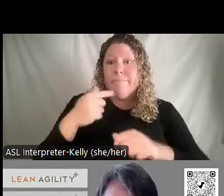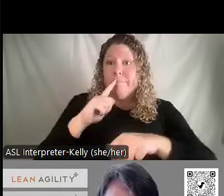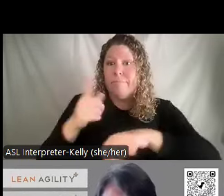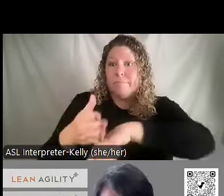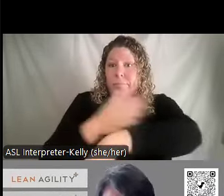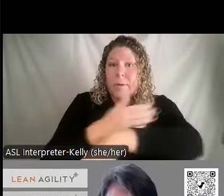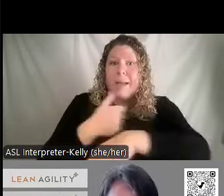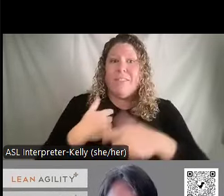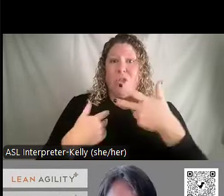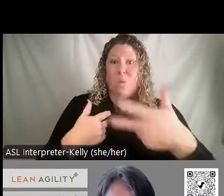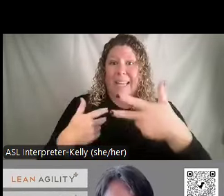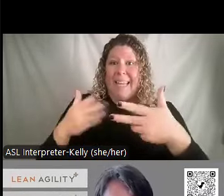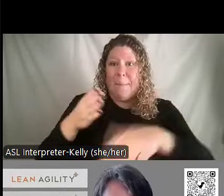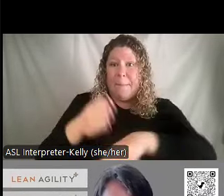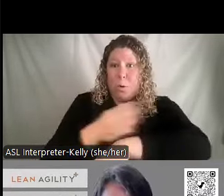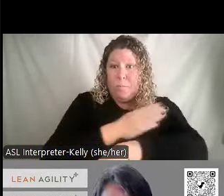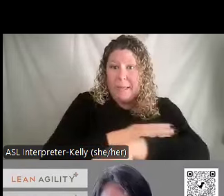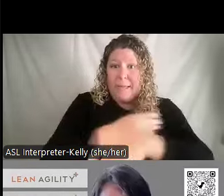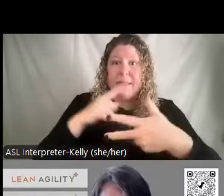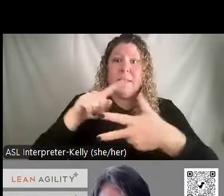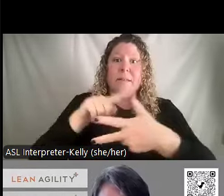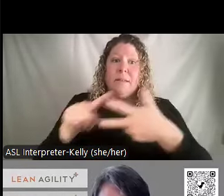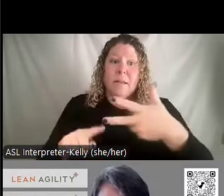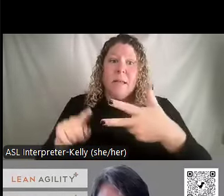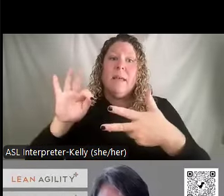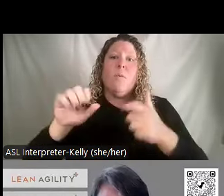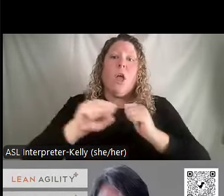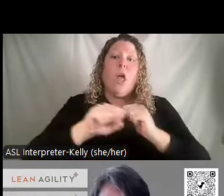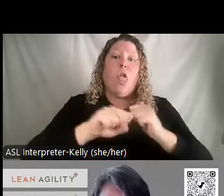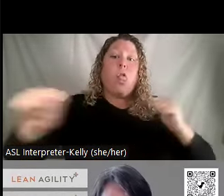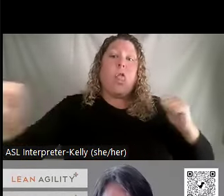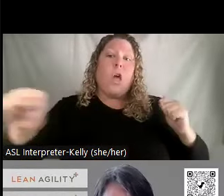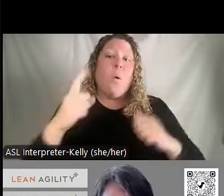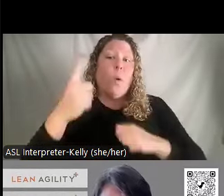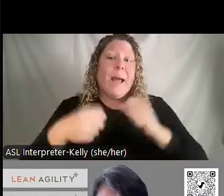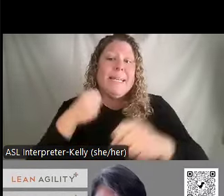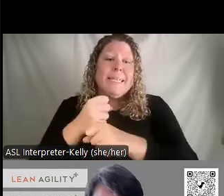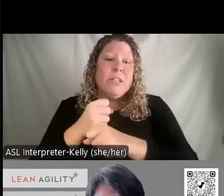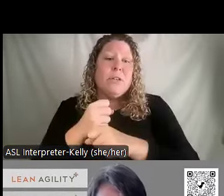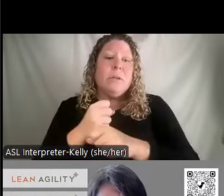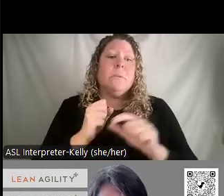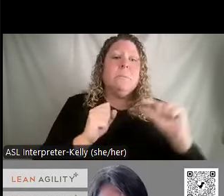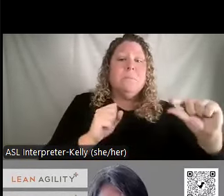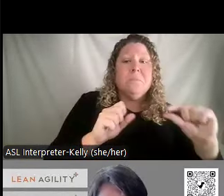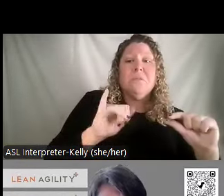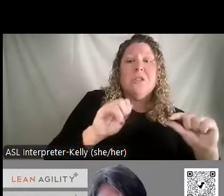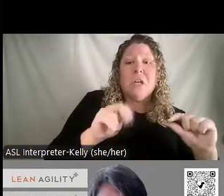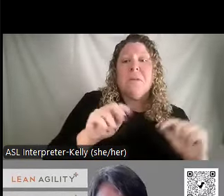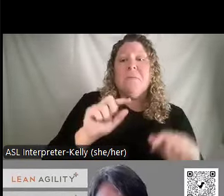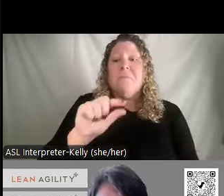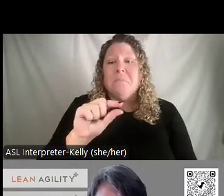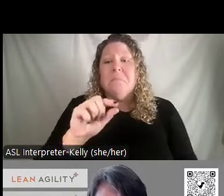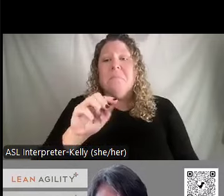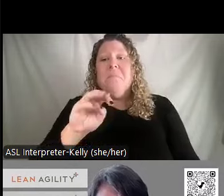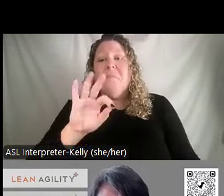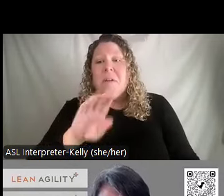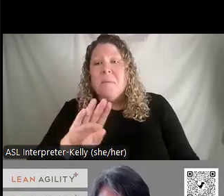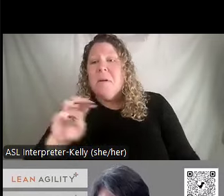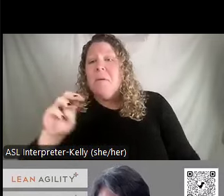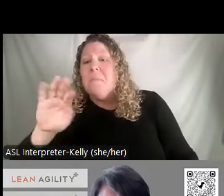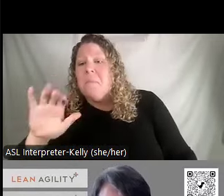If we stretch them out over the course of the year, we're going to get a little bit done in January, a little bit done in February, a little bit done in March, and